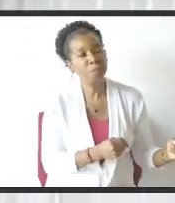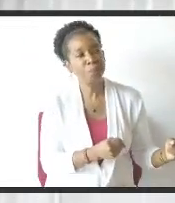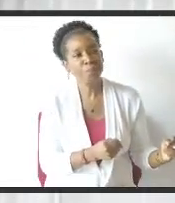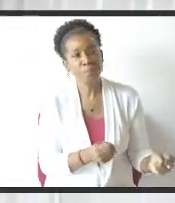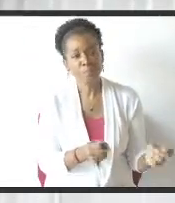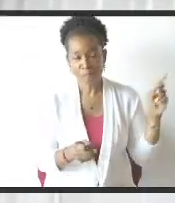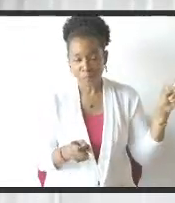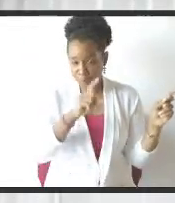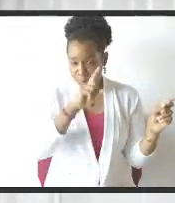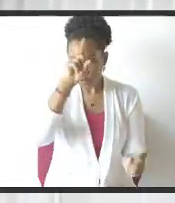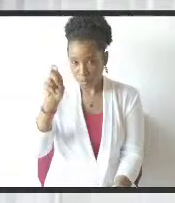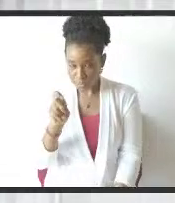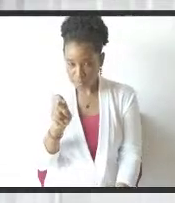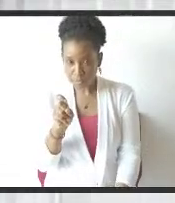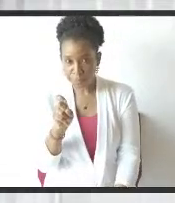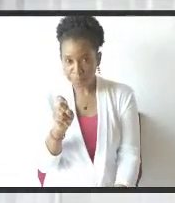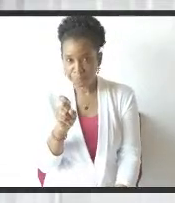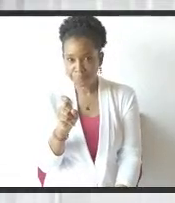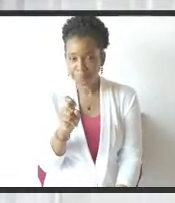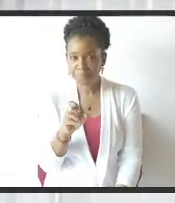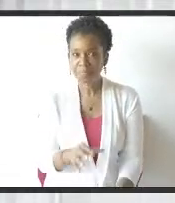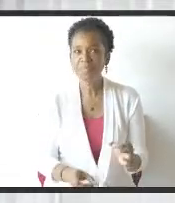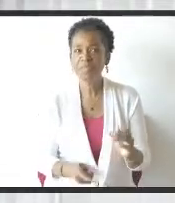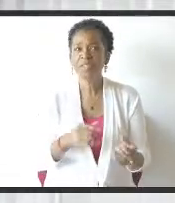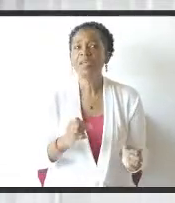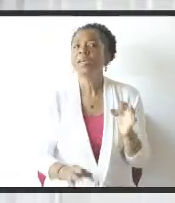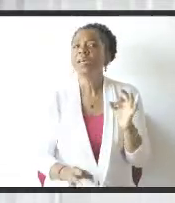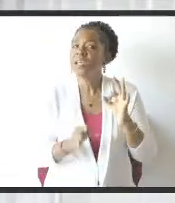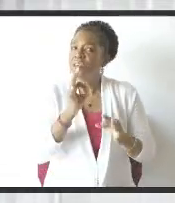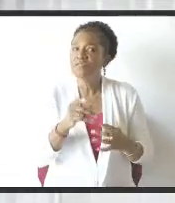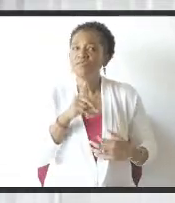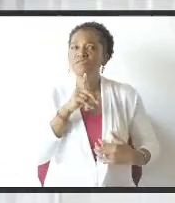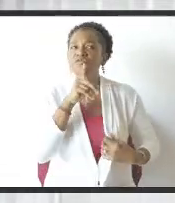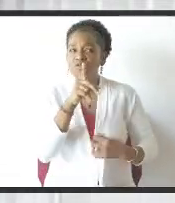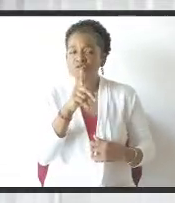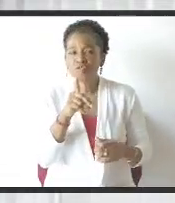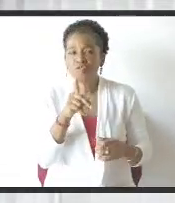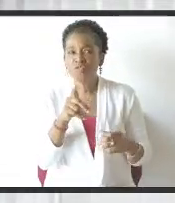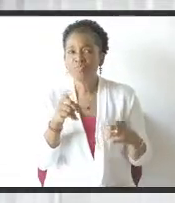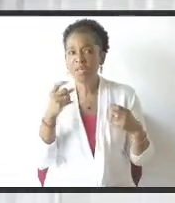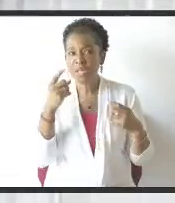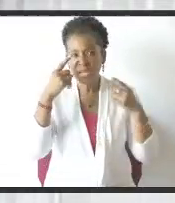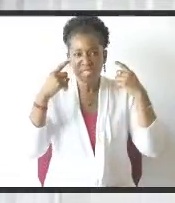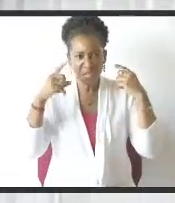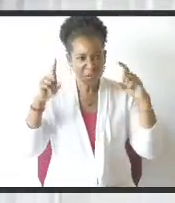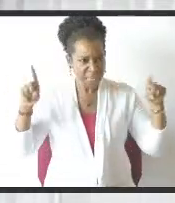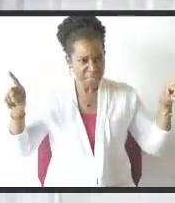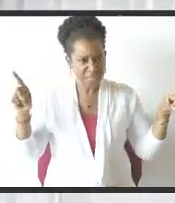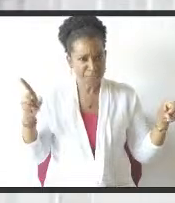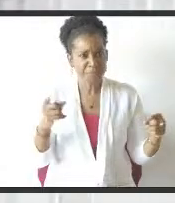since true success is not something that we stumble upon,